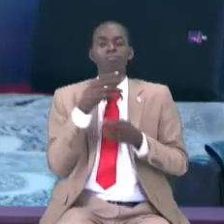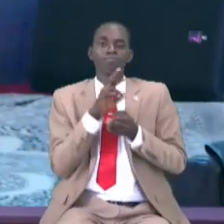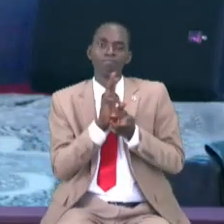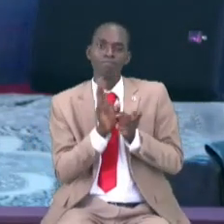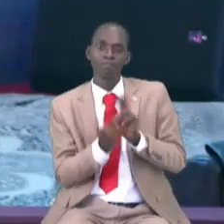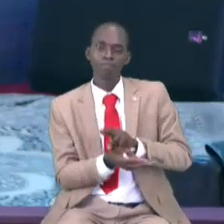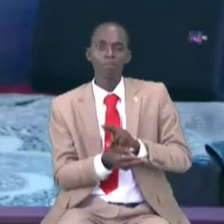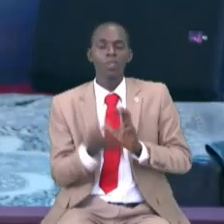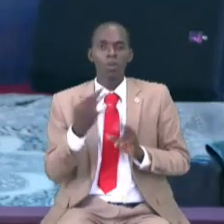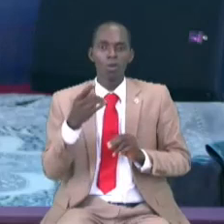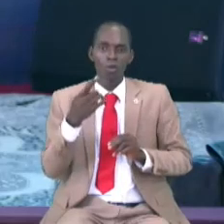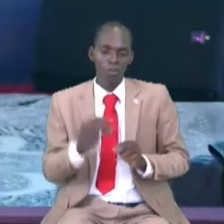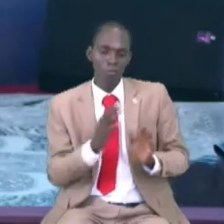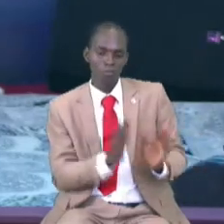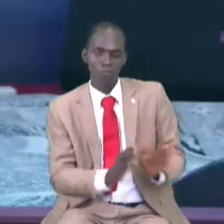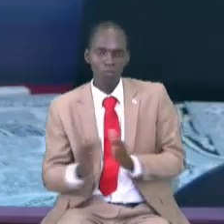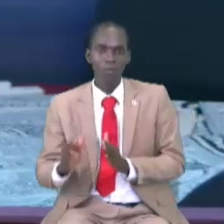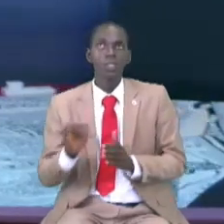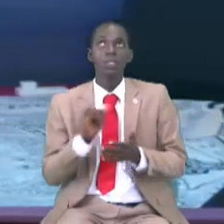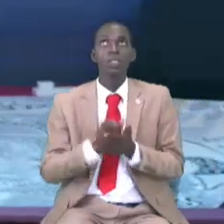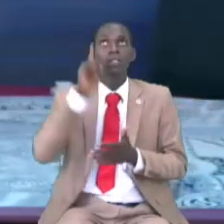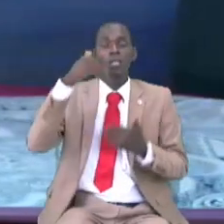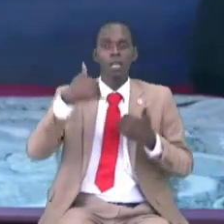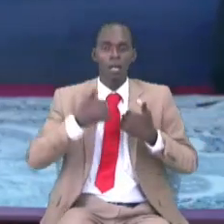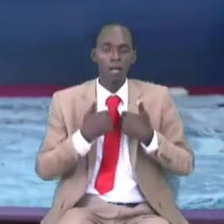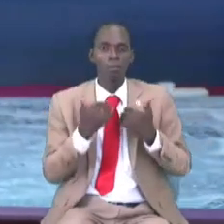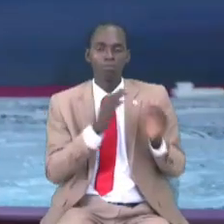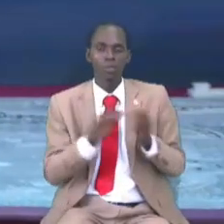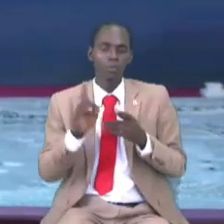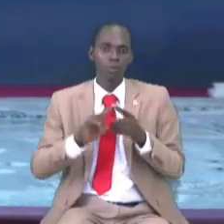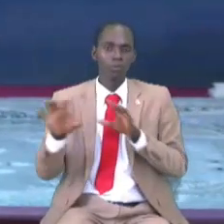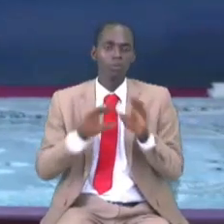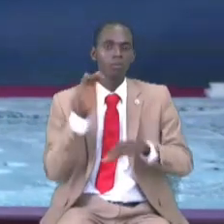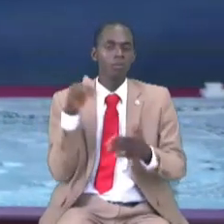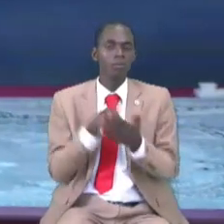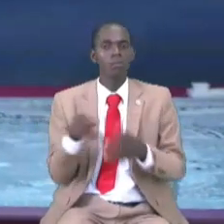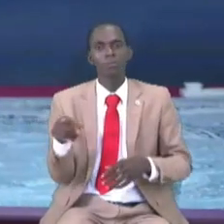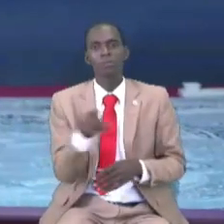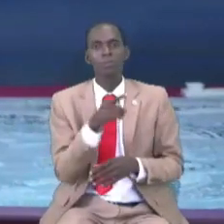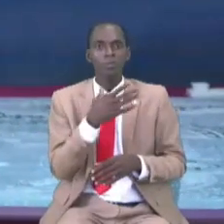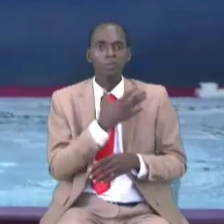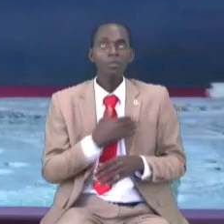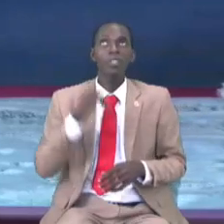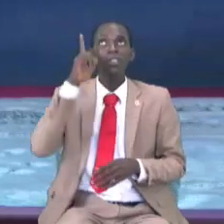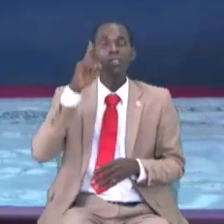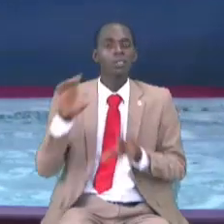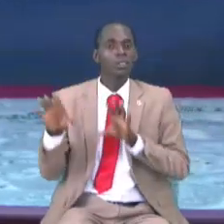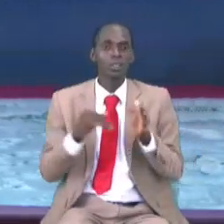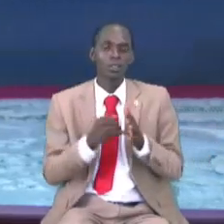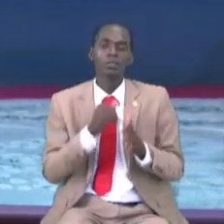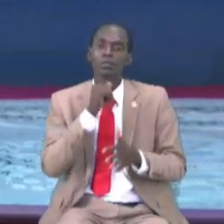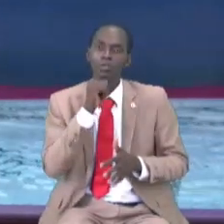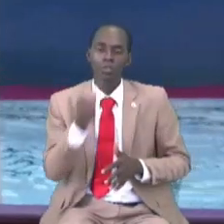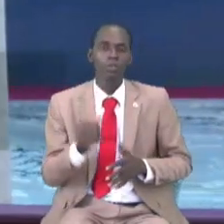do unto them, and he did it not. Today we're looking at the message, redemptive